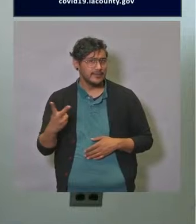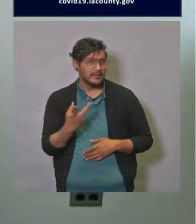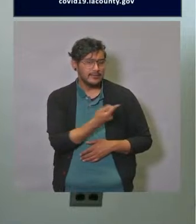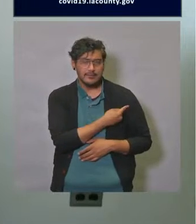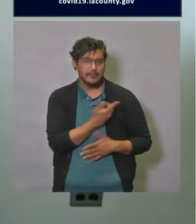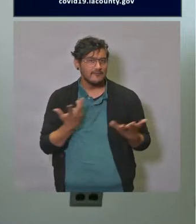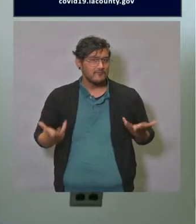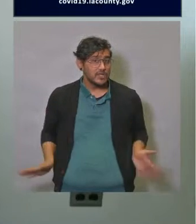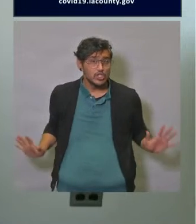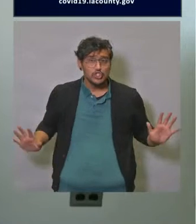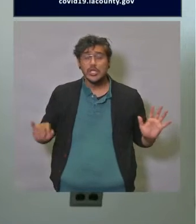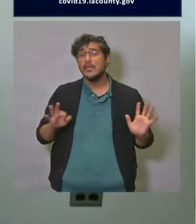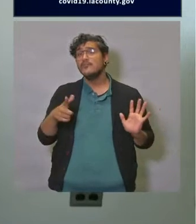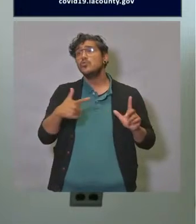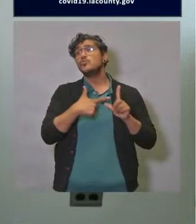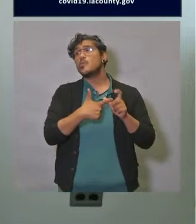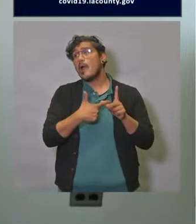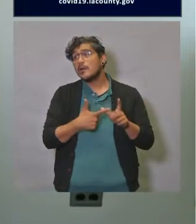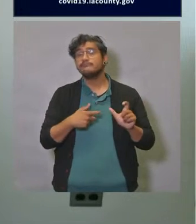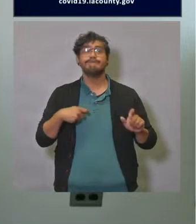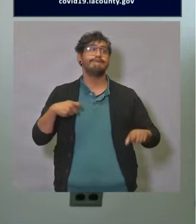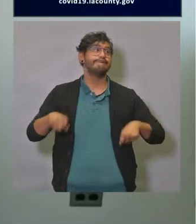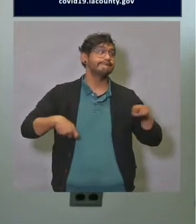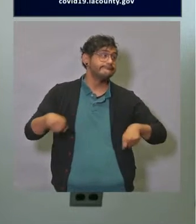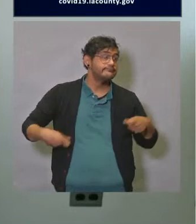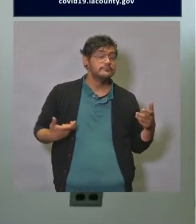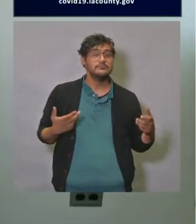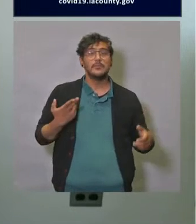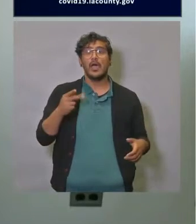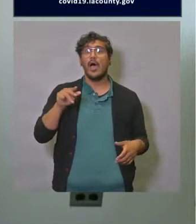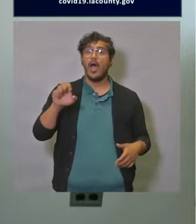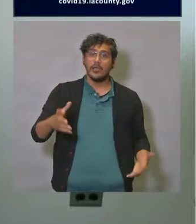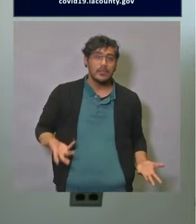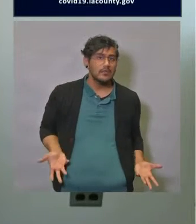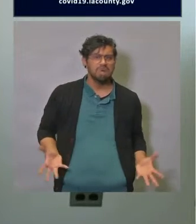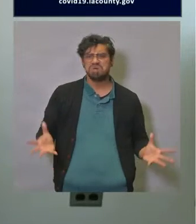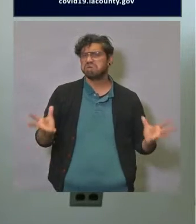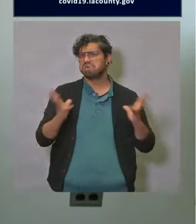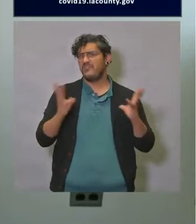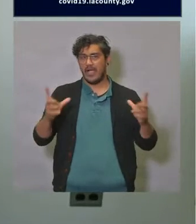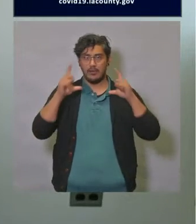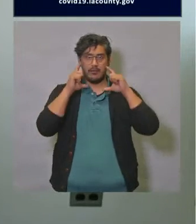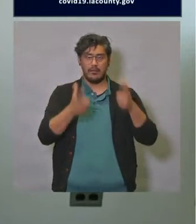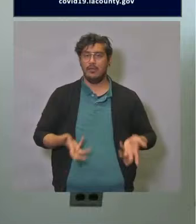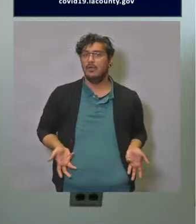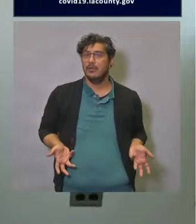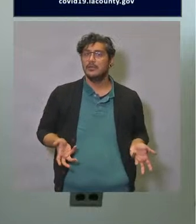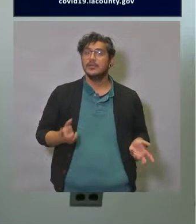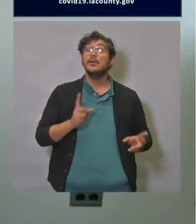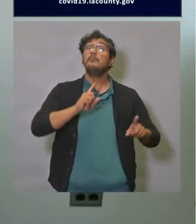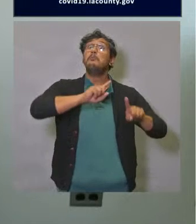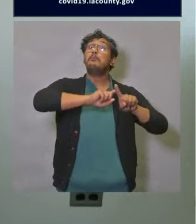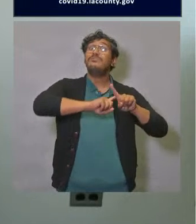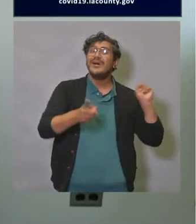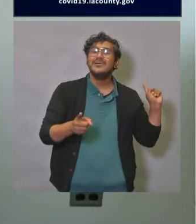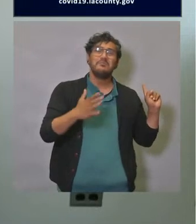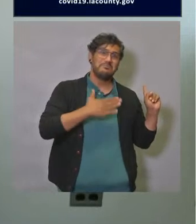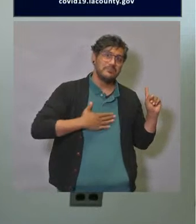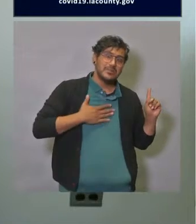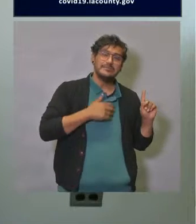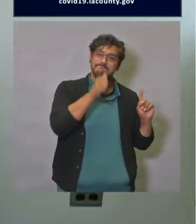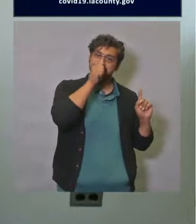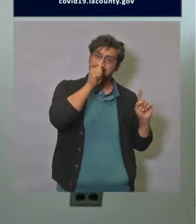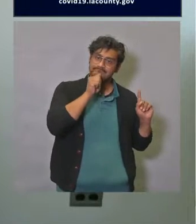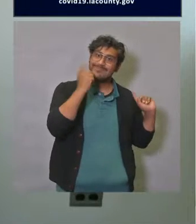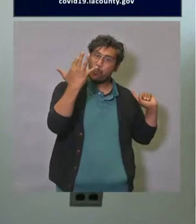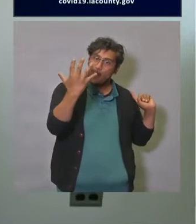If you're going for a run, you're going for a bike ride, you're going for a hike. But I urge all of us to let's wait and see what CDC